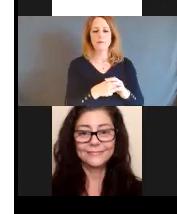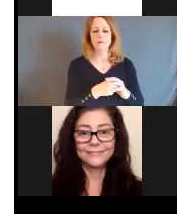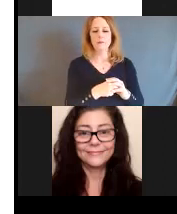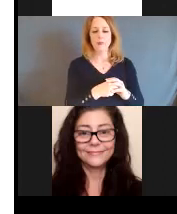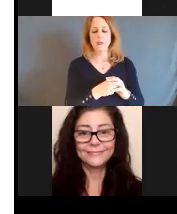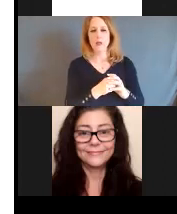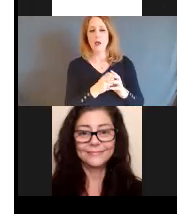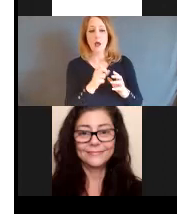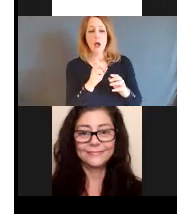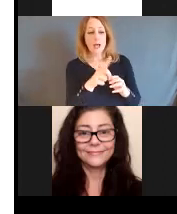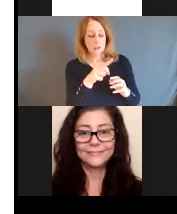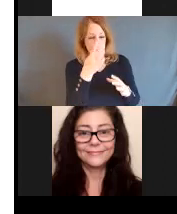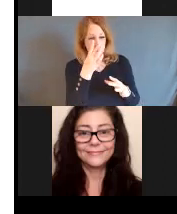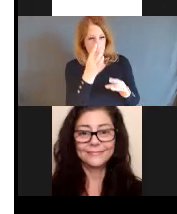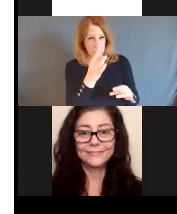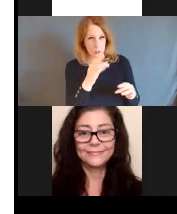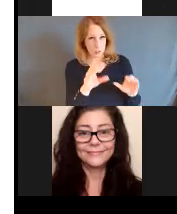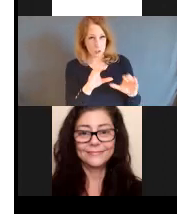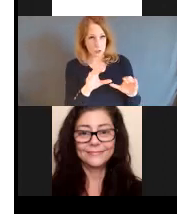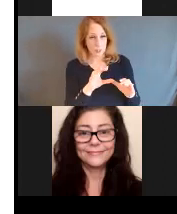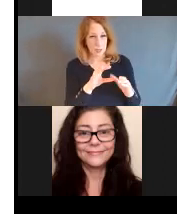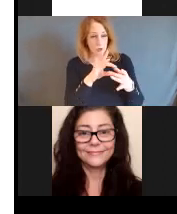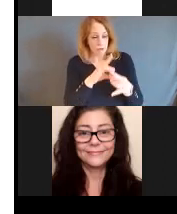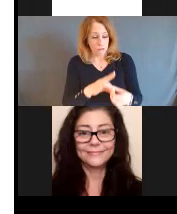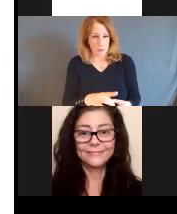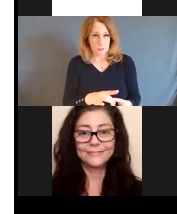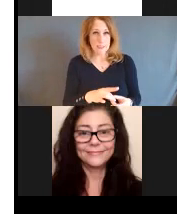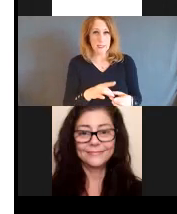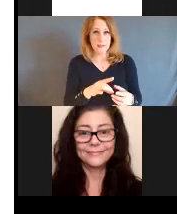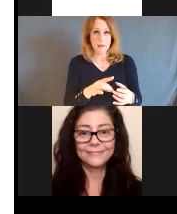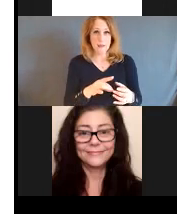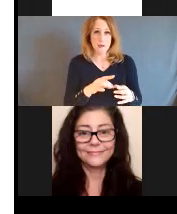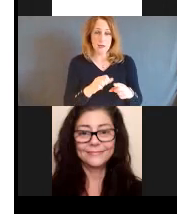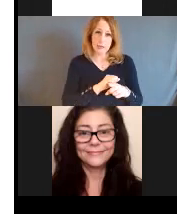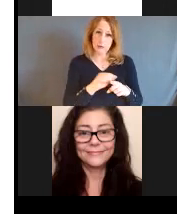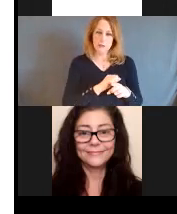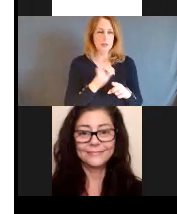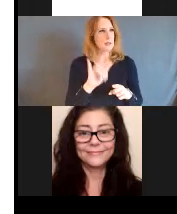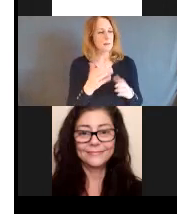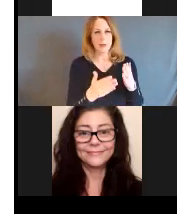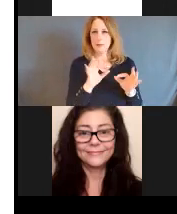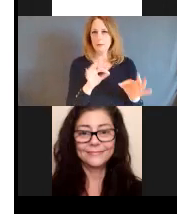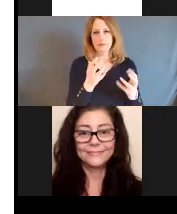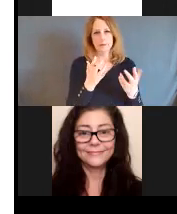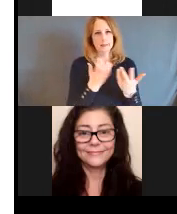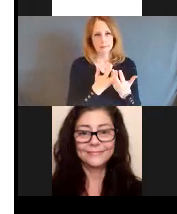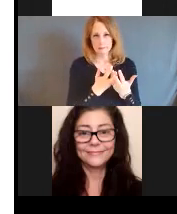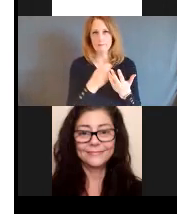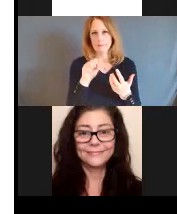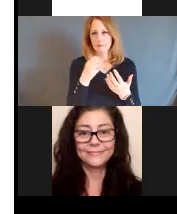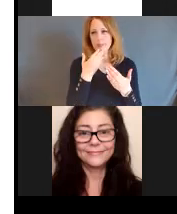Asking if they're interested in doing a grounding exercise. This may be an absolute appropriate place for a grounding exercise. So thanks for bringing that up,